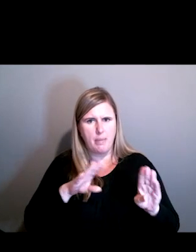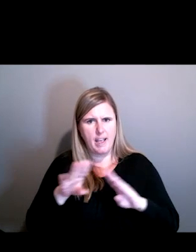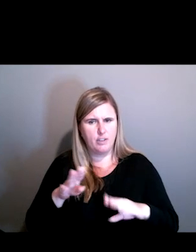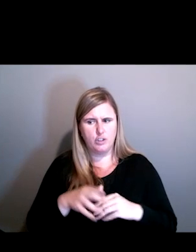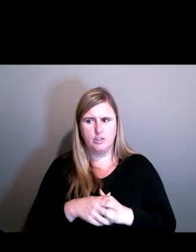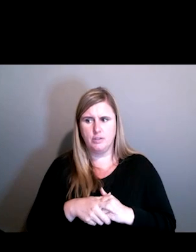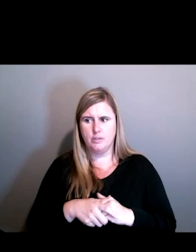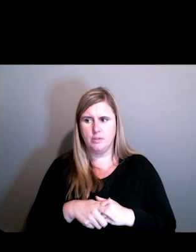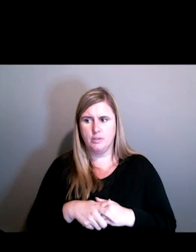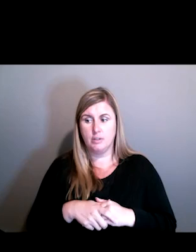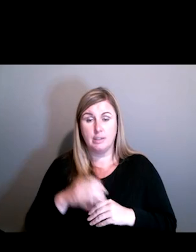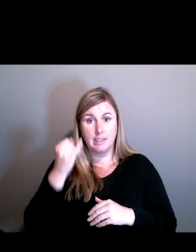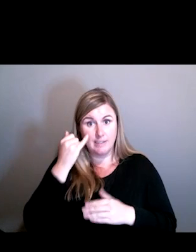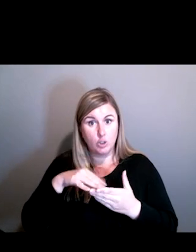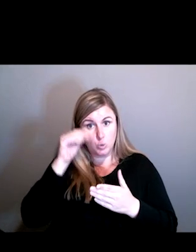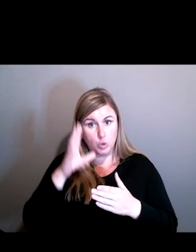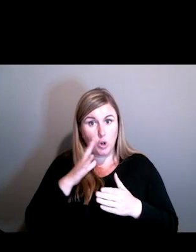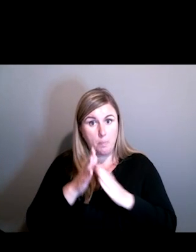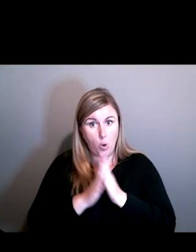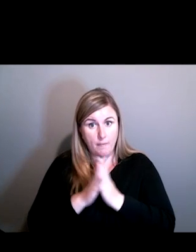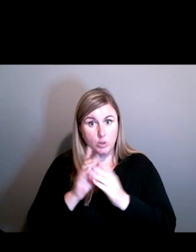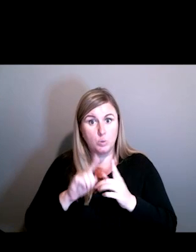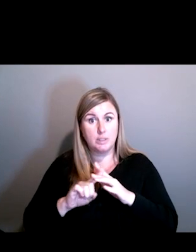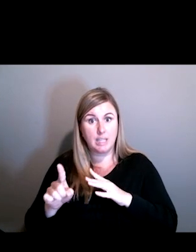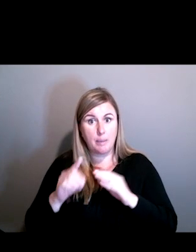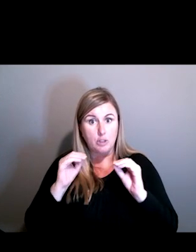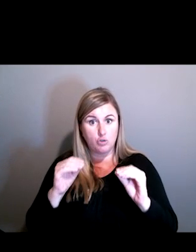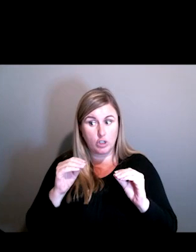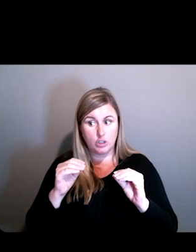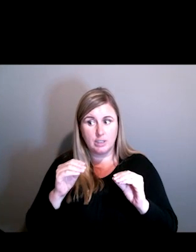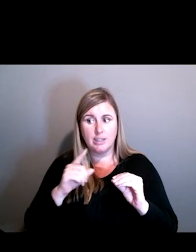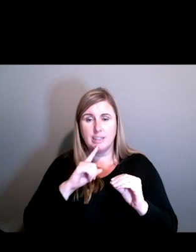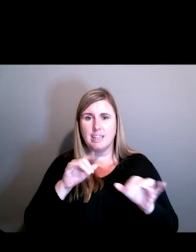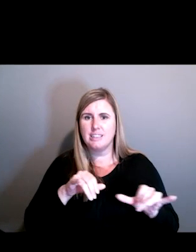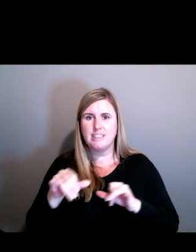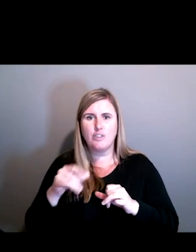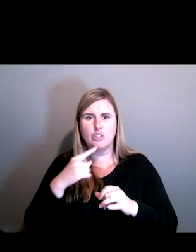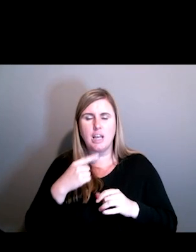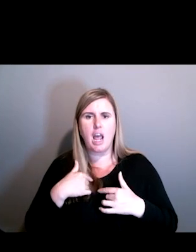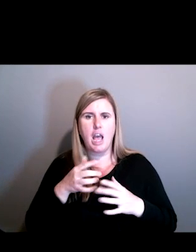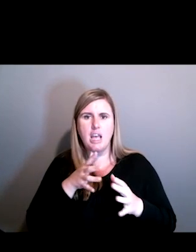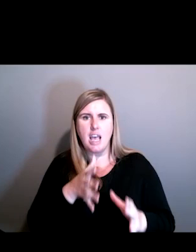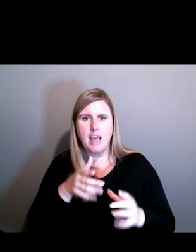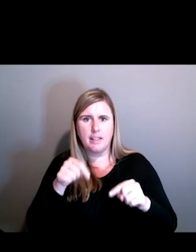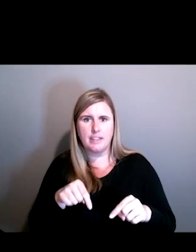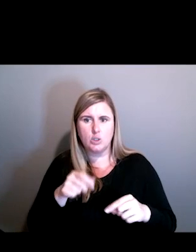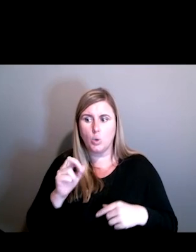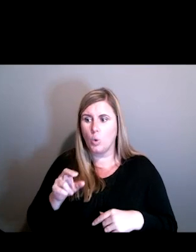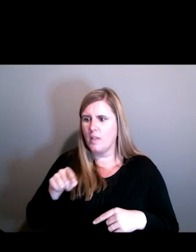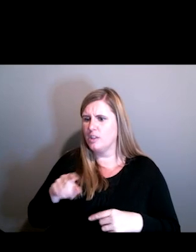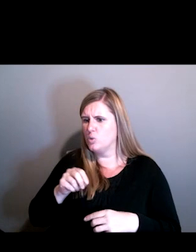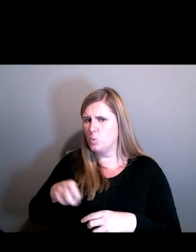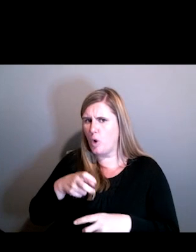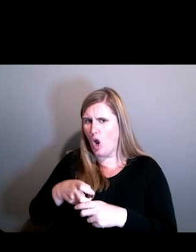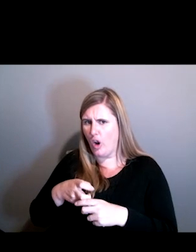into dealing with problem behavior? If our students are motivated to escape instruction, it is as if they're saying, I